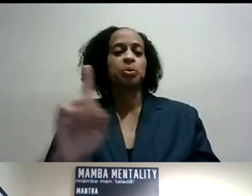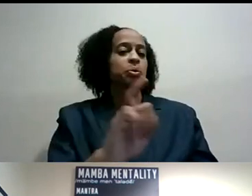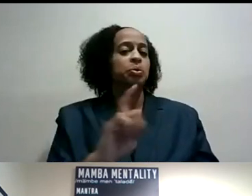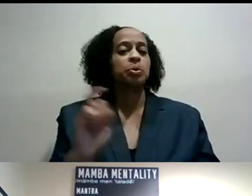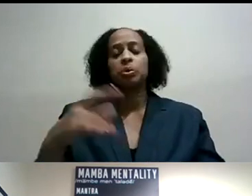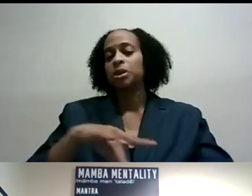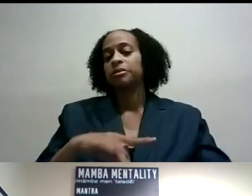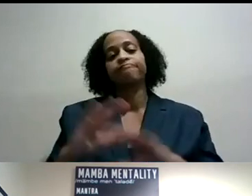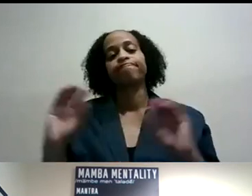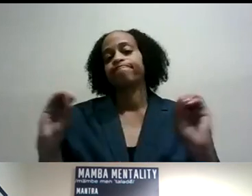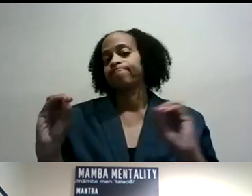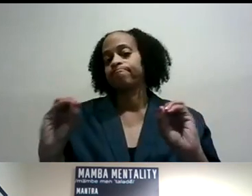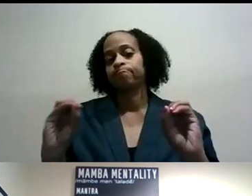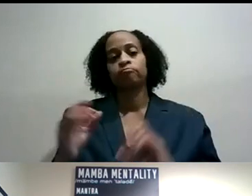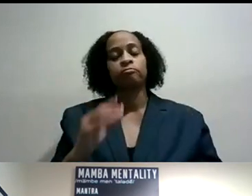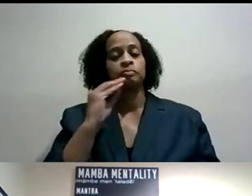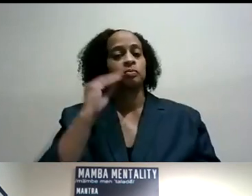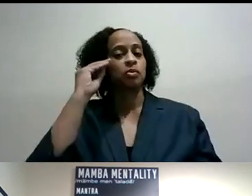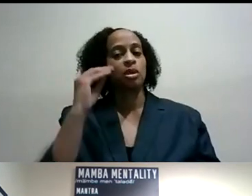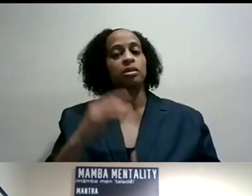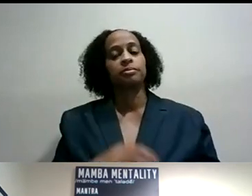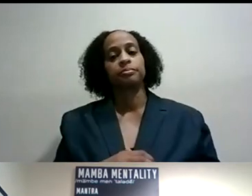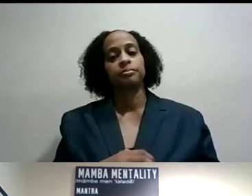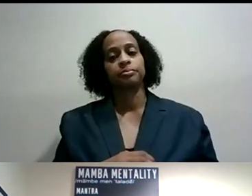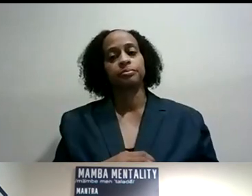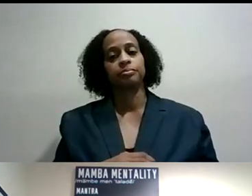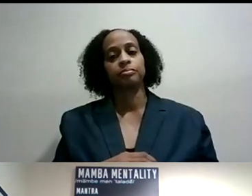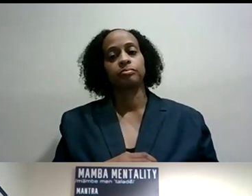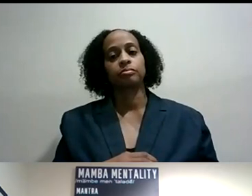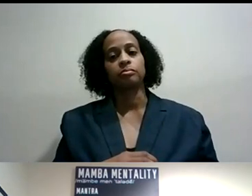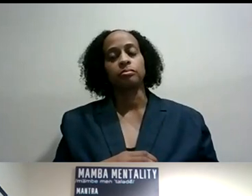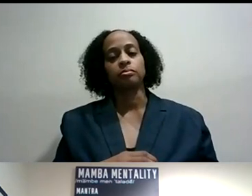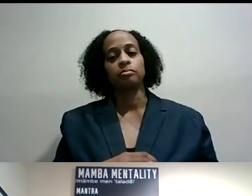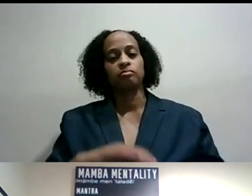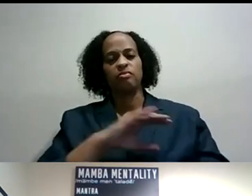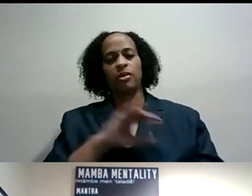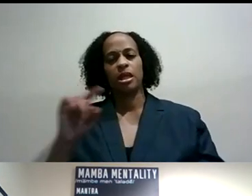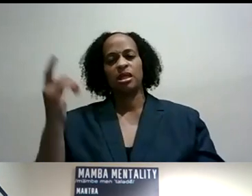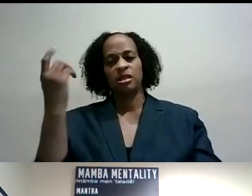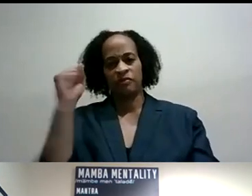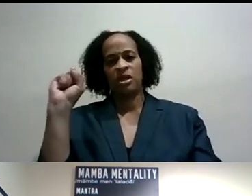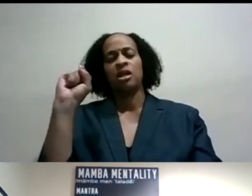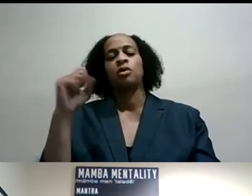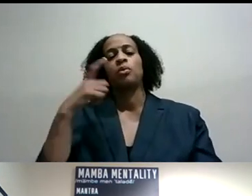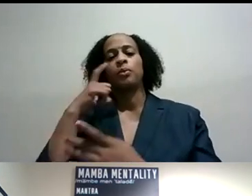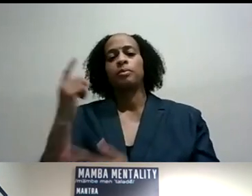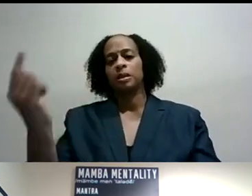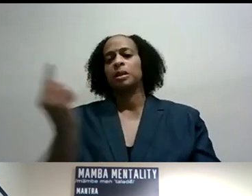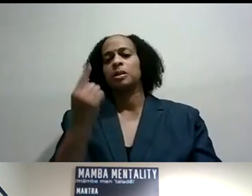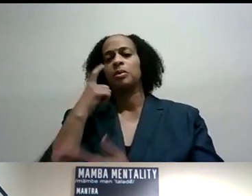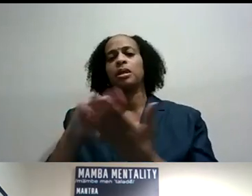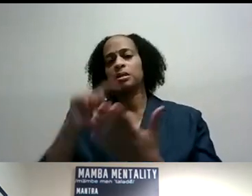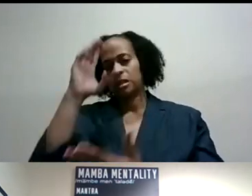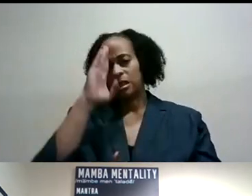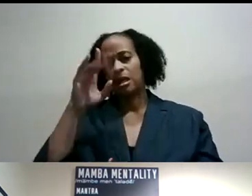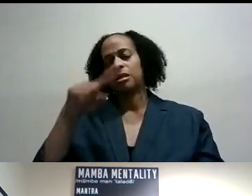earth. And there comes this defiant Cain recognizing God. This is hard on